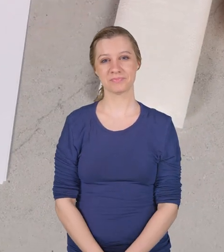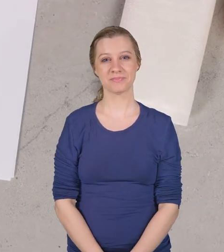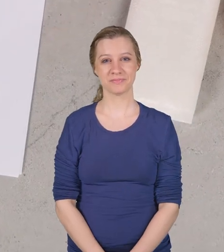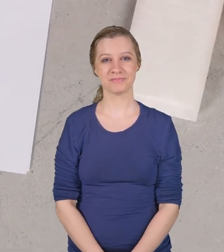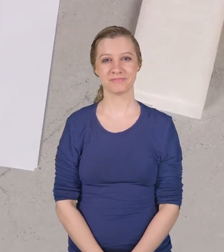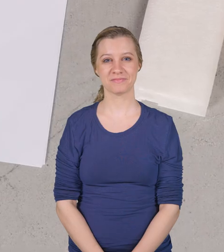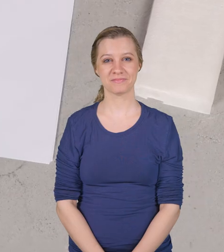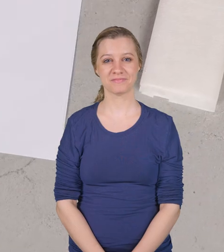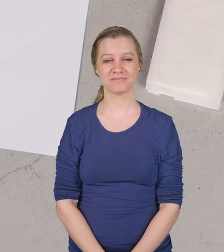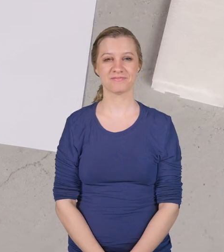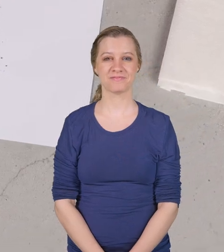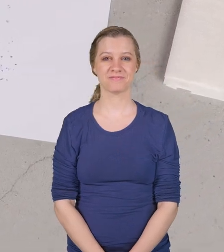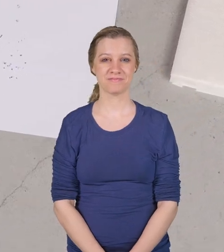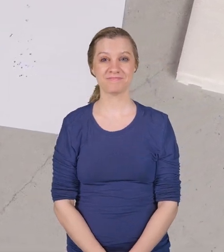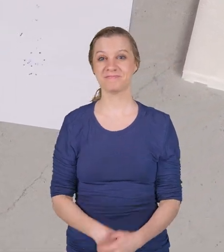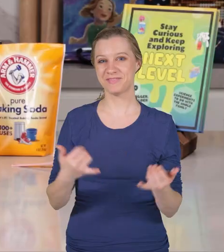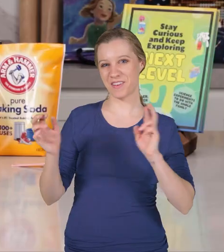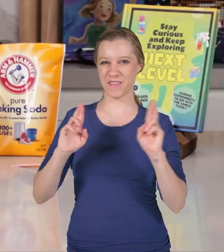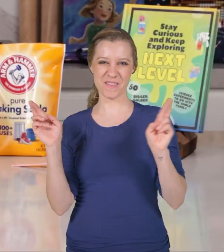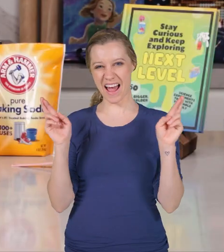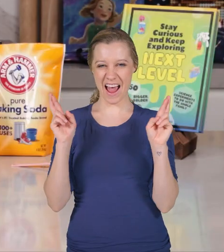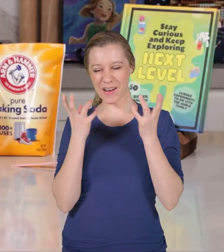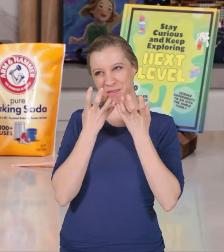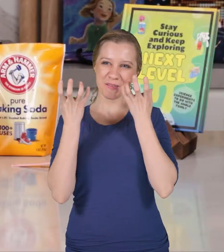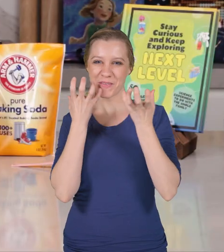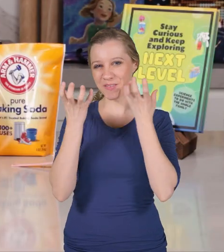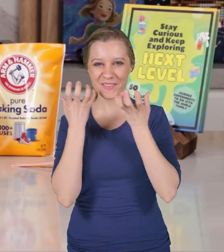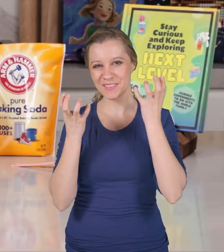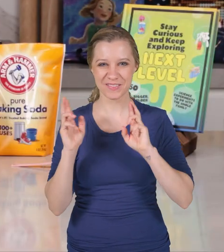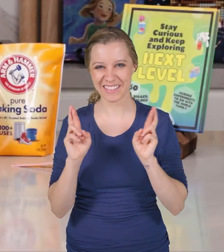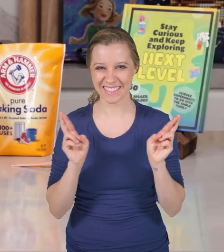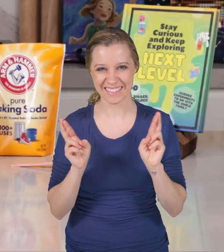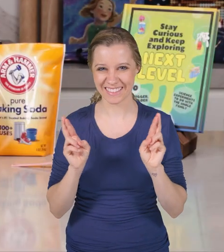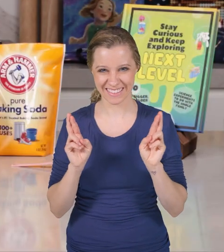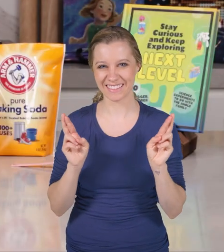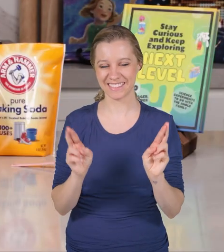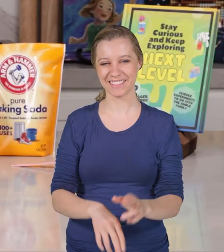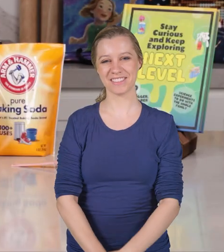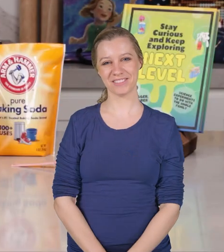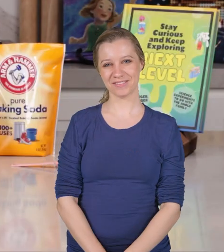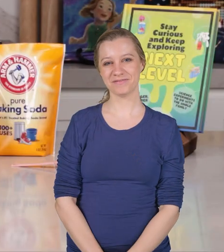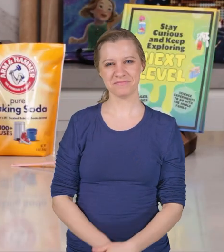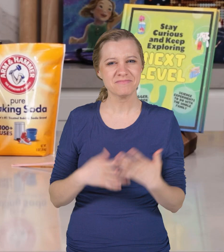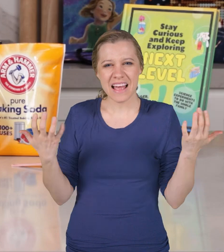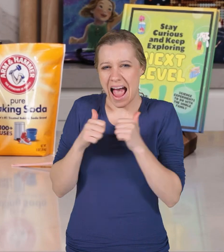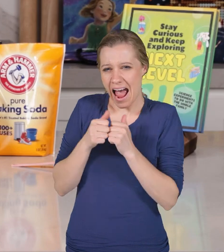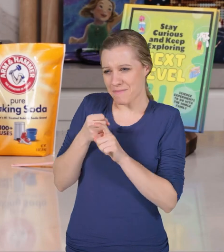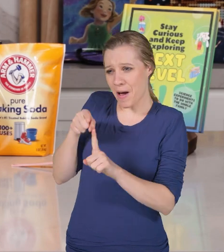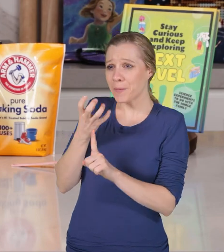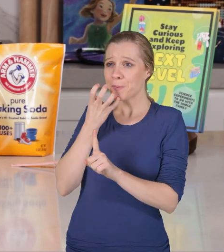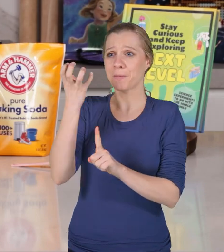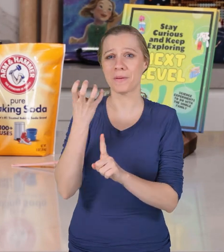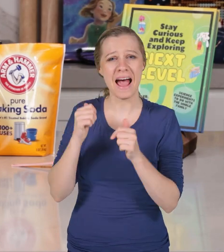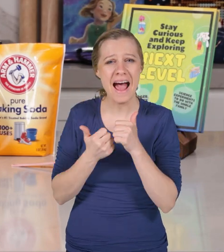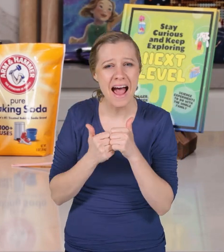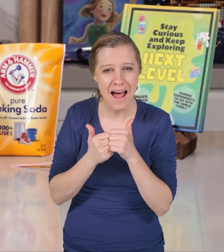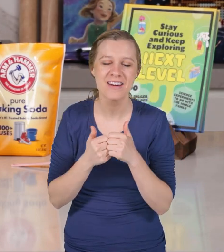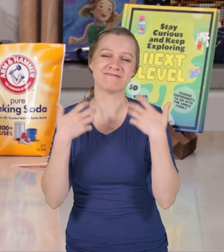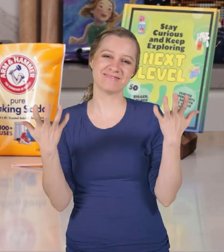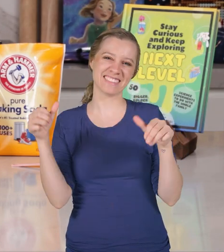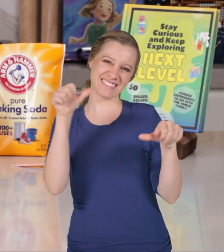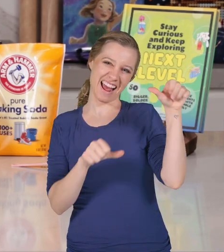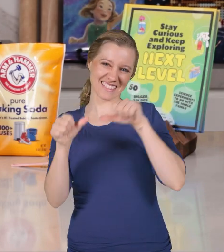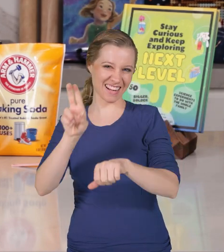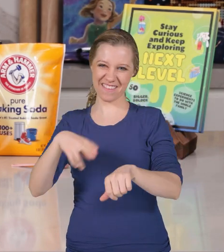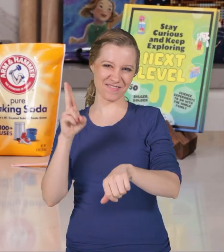like that. And now our snowman is ready to toot. How are we going to make him toot? Well,